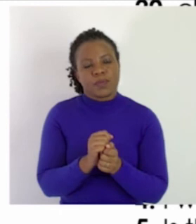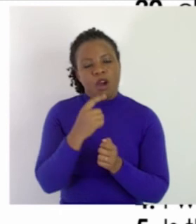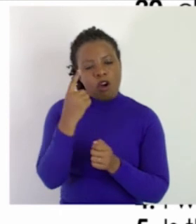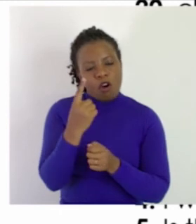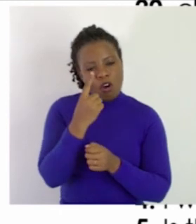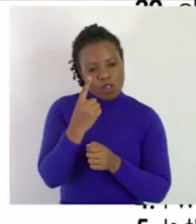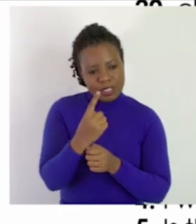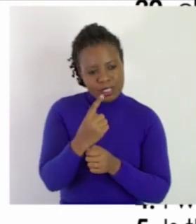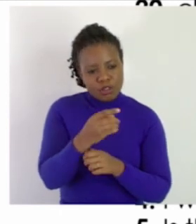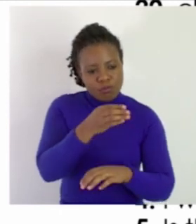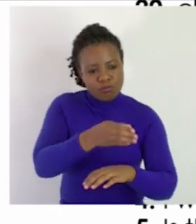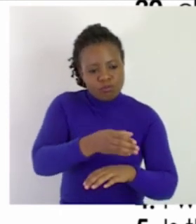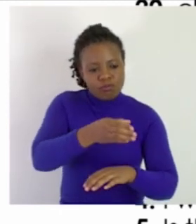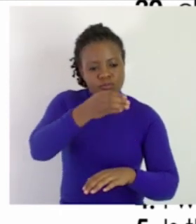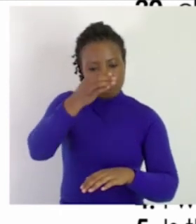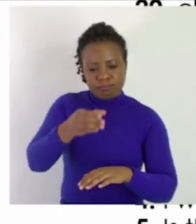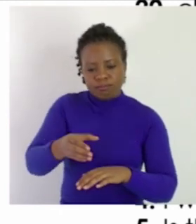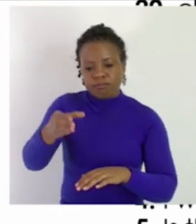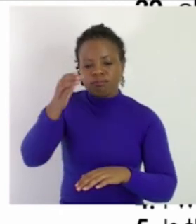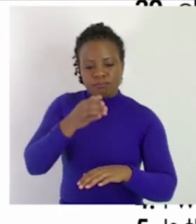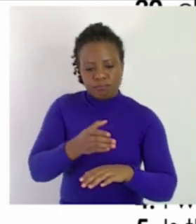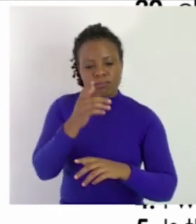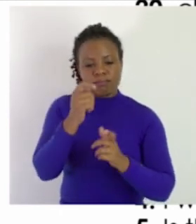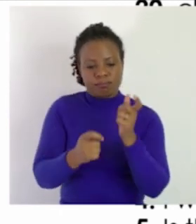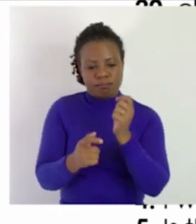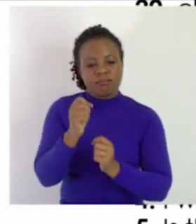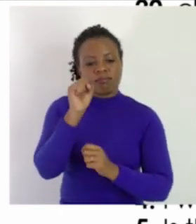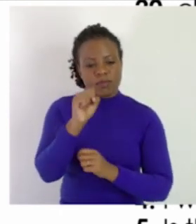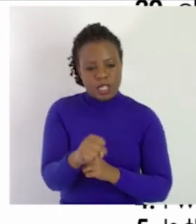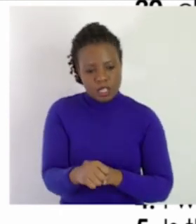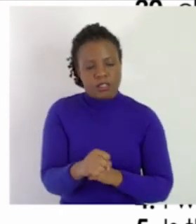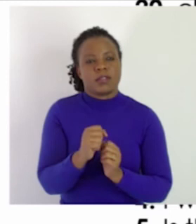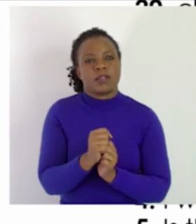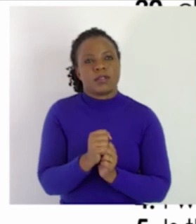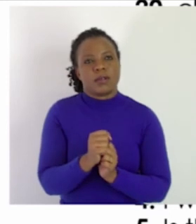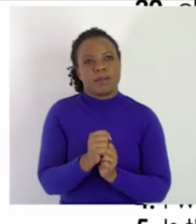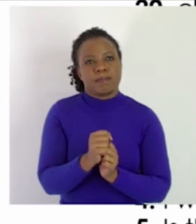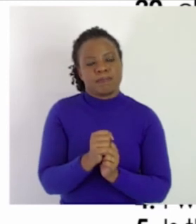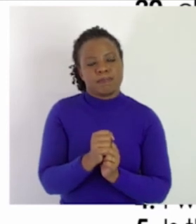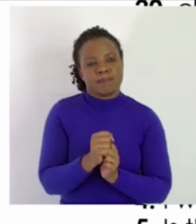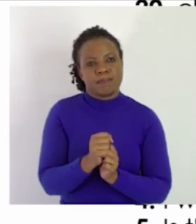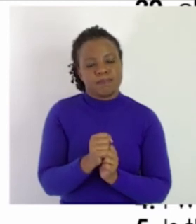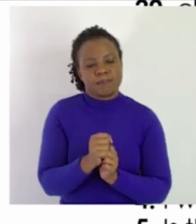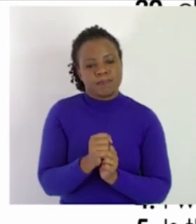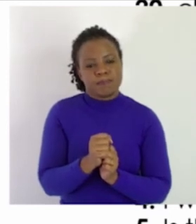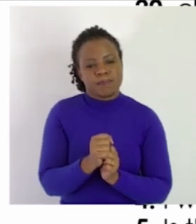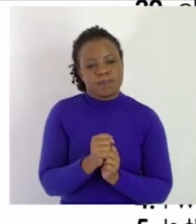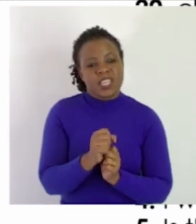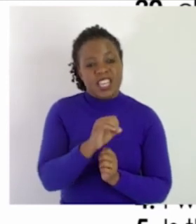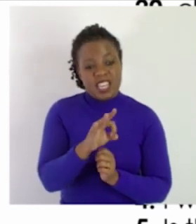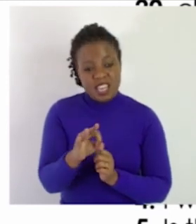Unless if it was in containers, that's when we would say we don't